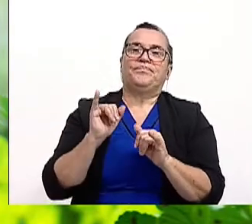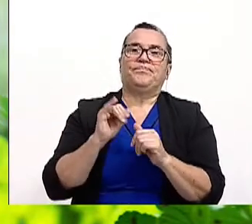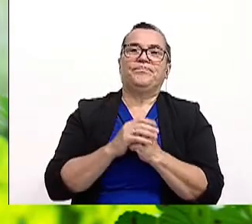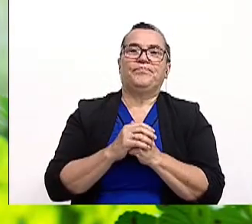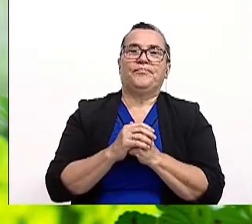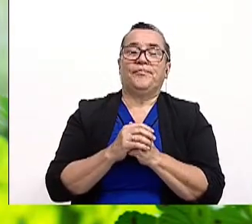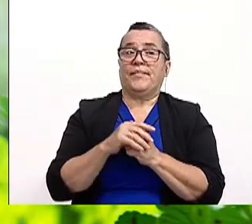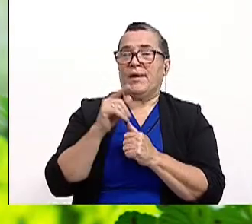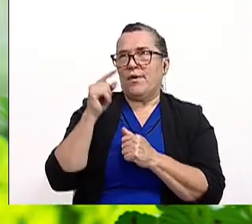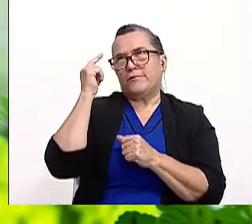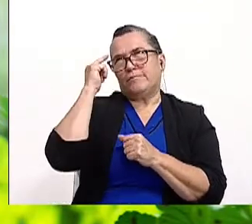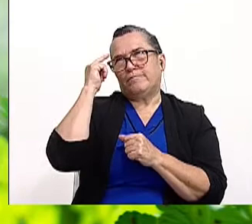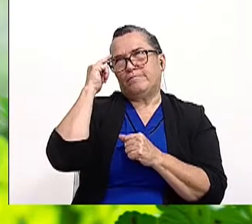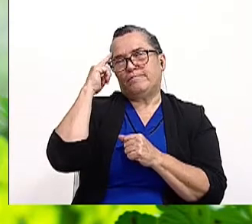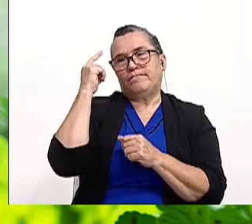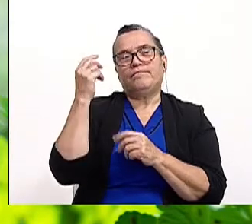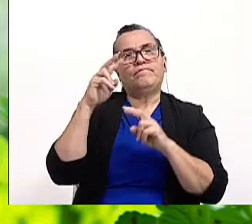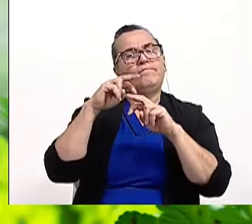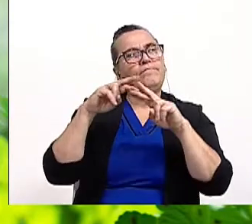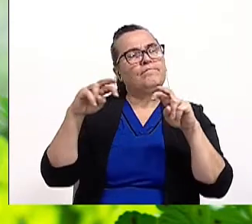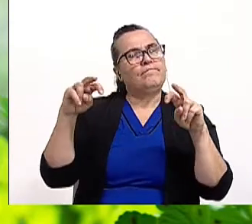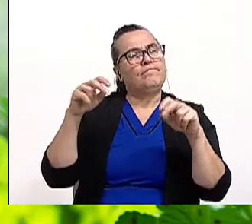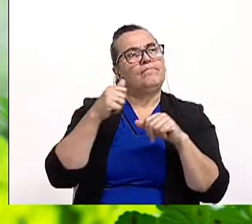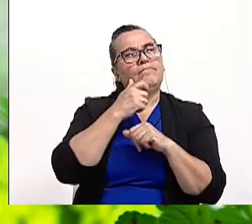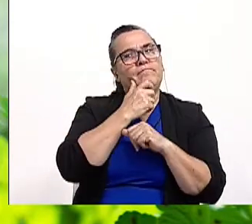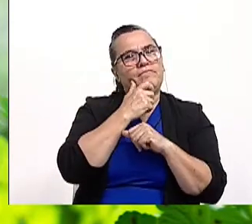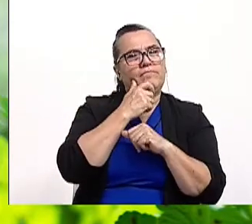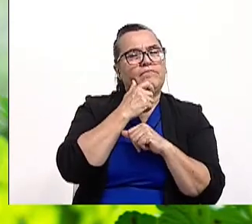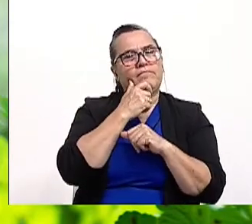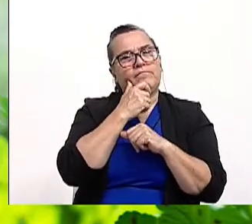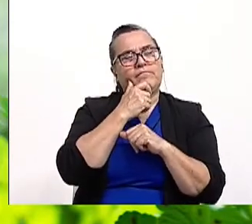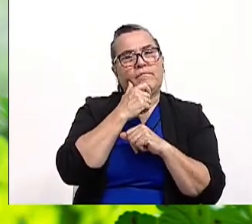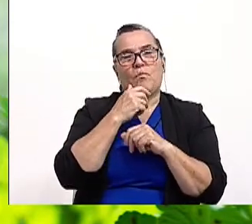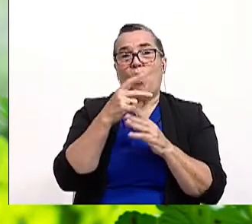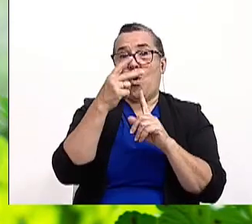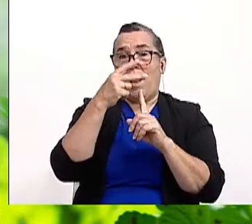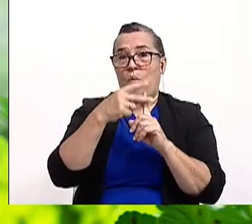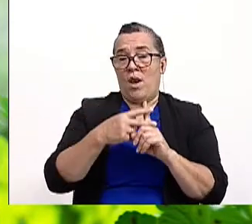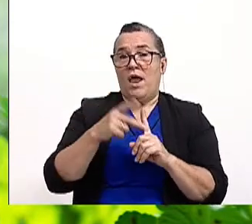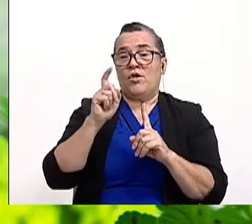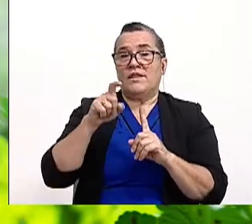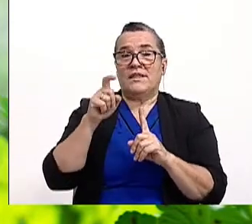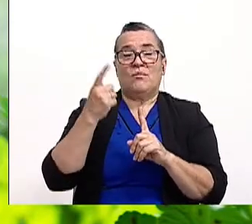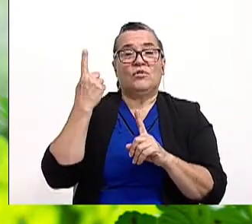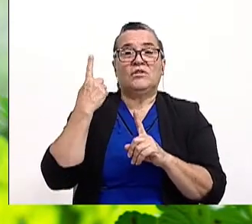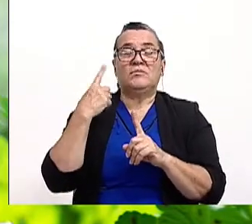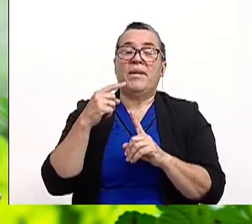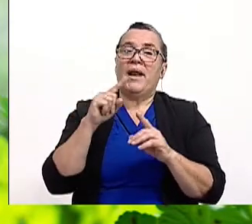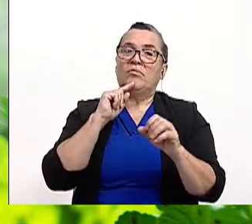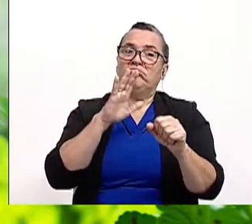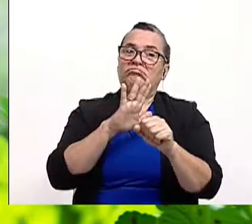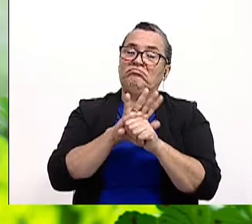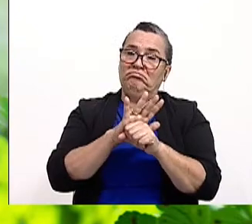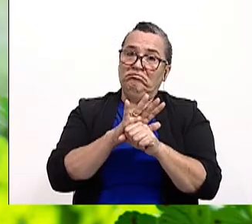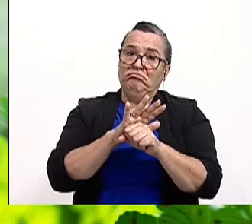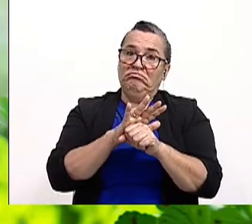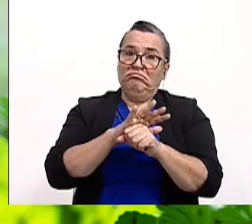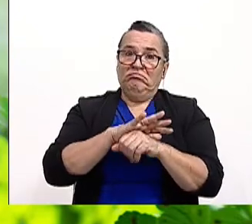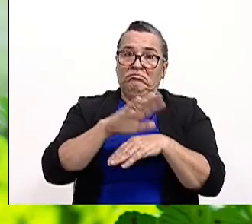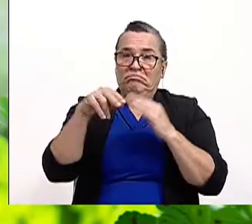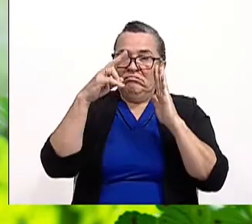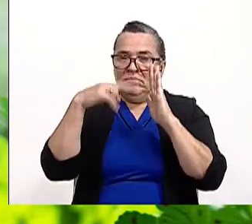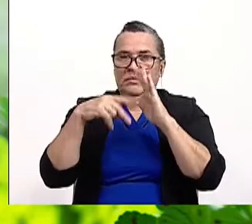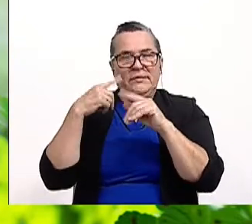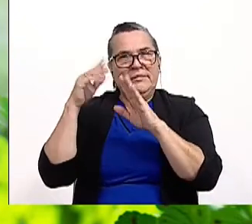this in mind, let's review some important key vocabulary we need to complete our reading tasks for today. So let's